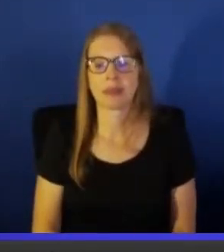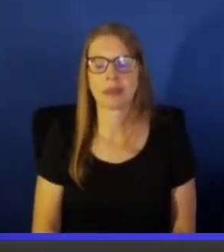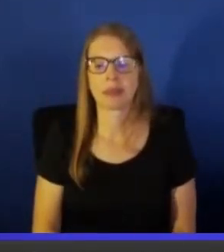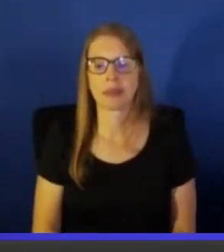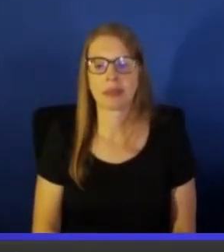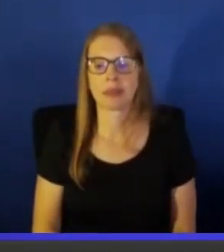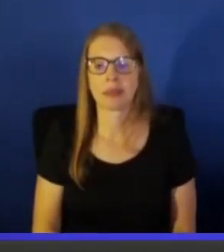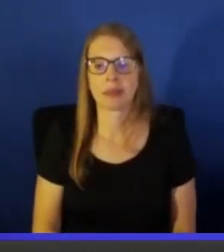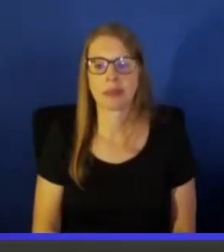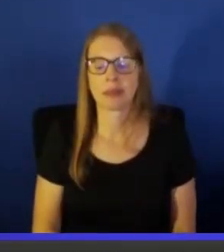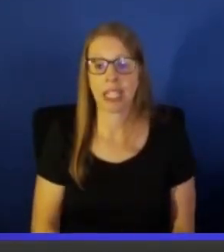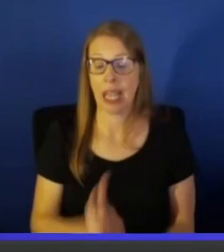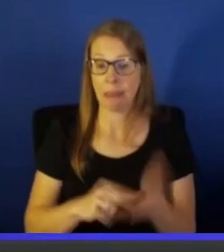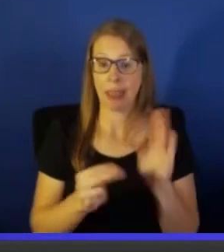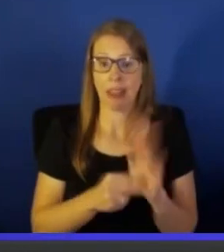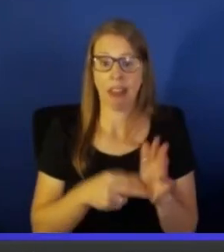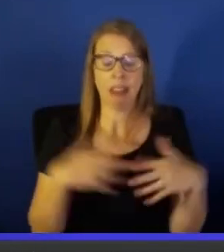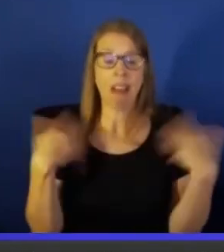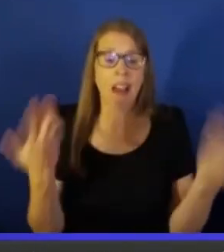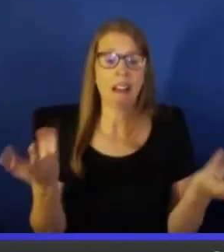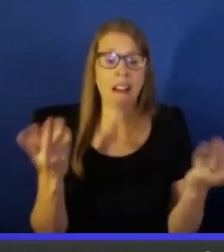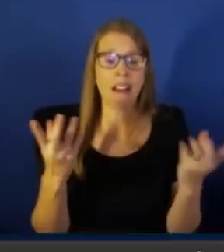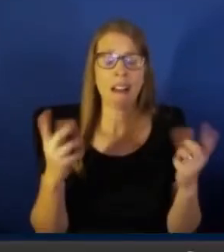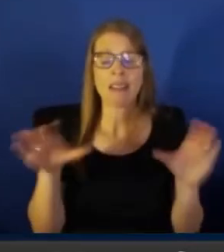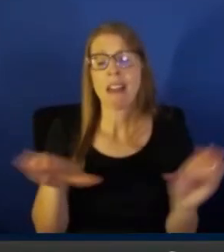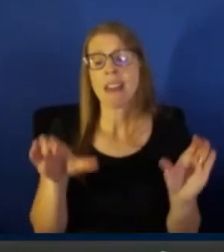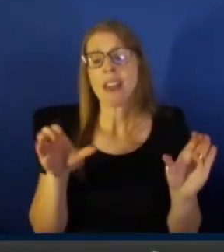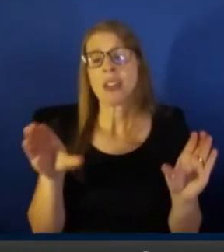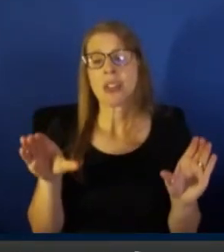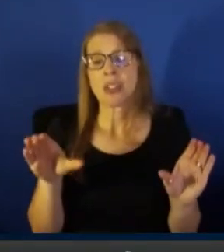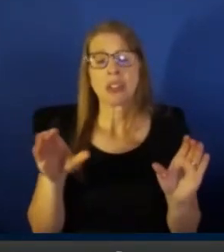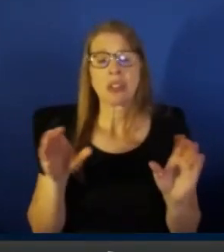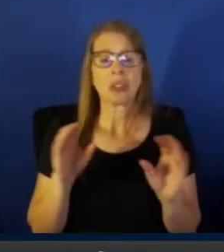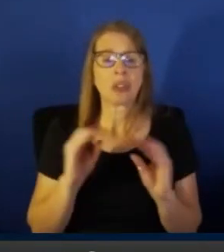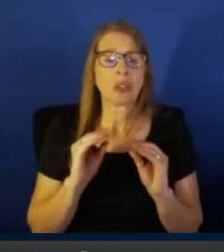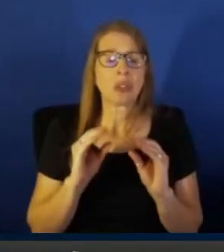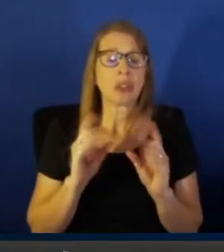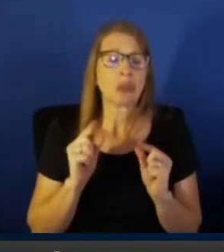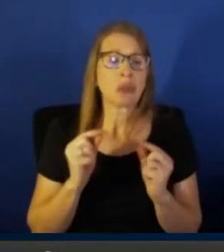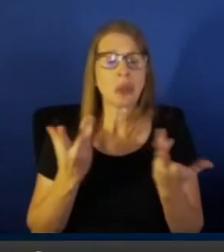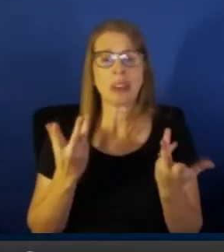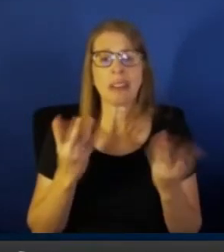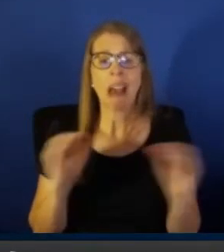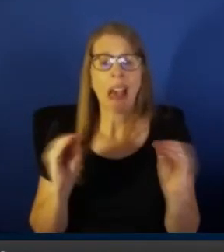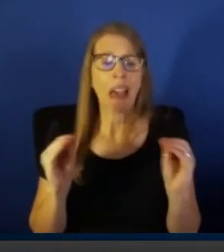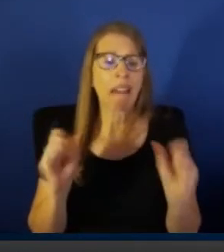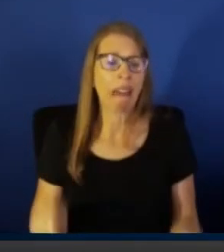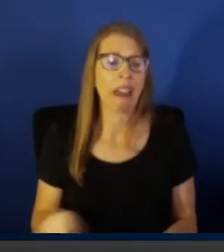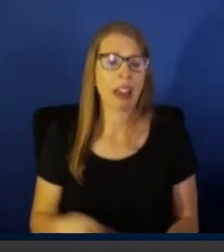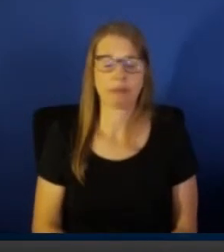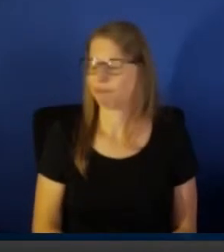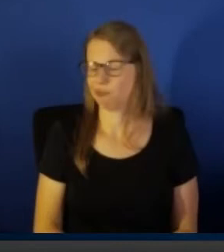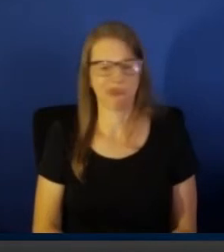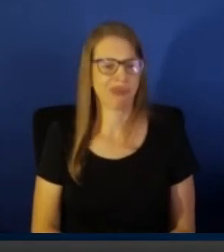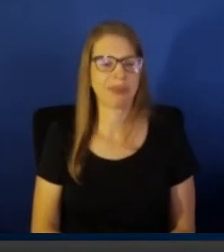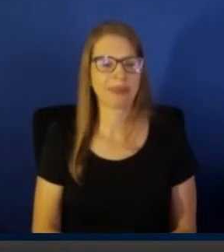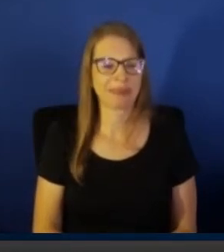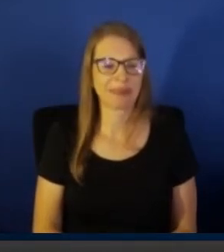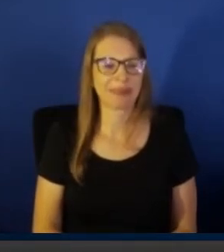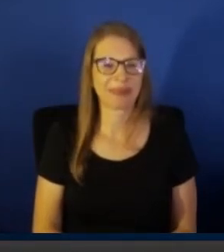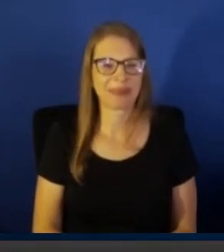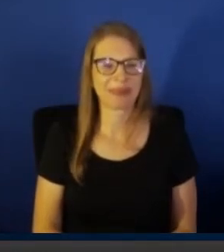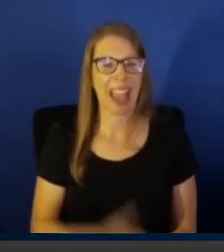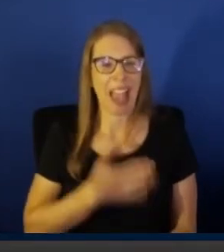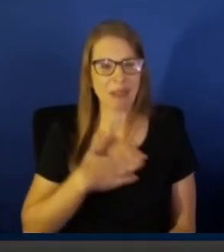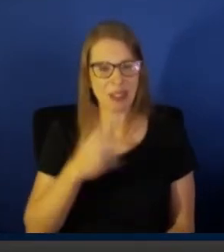makes me go to sleep a little bit better at night. Nice to see both of your faces, not with a mask on. Right. And here in our studio. So please come back and visit